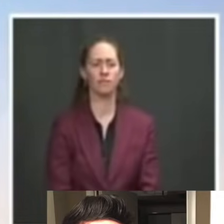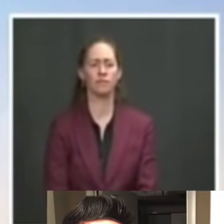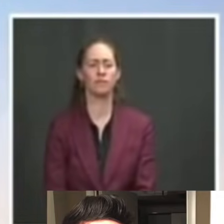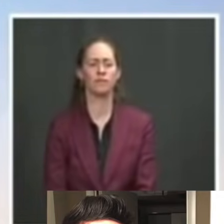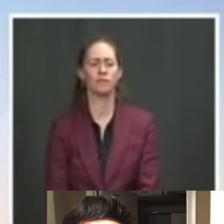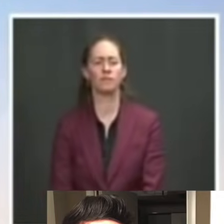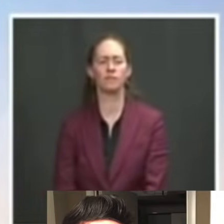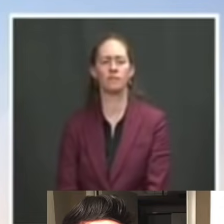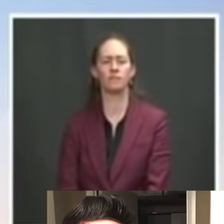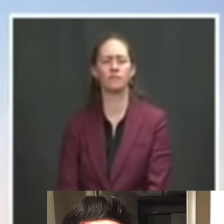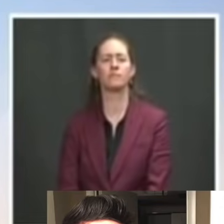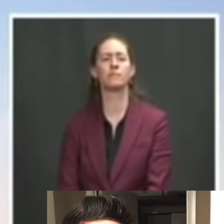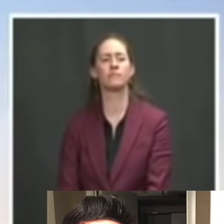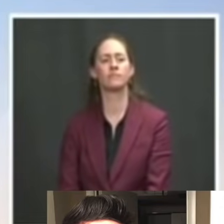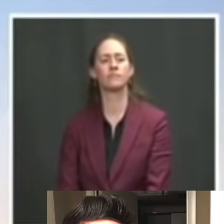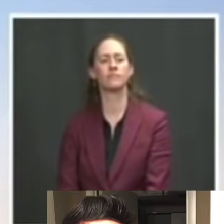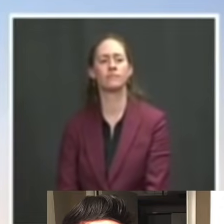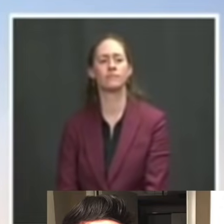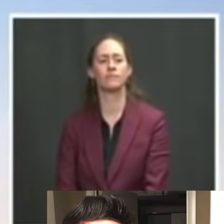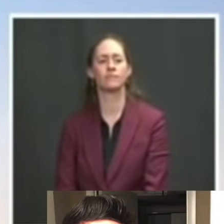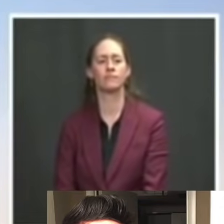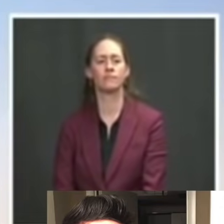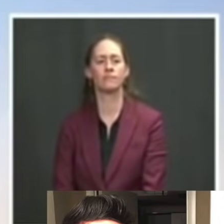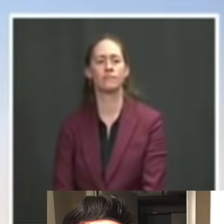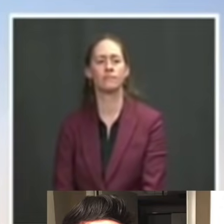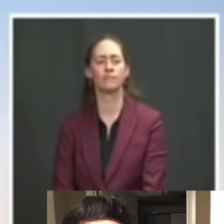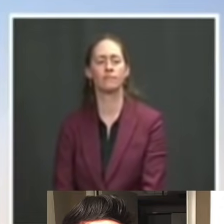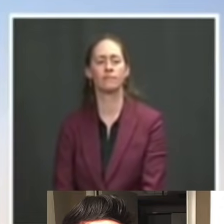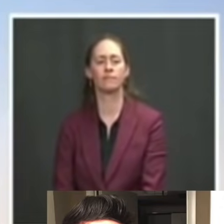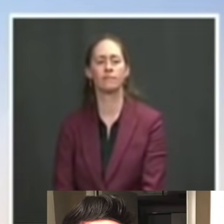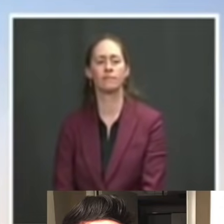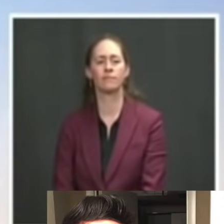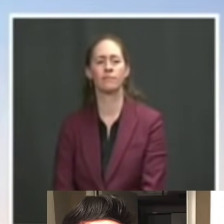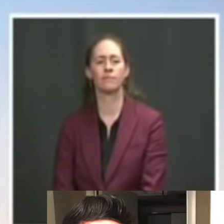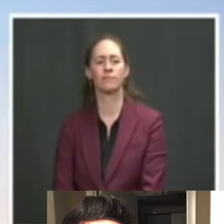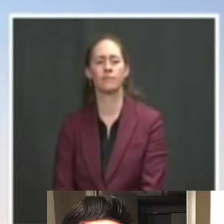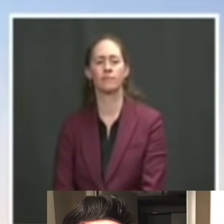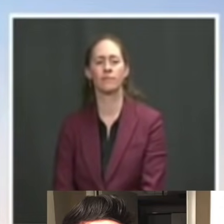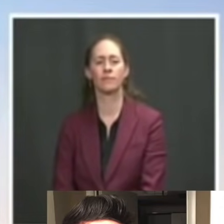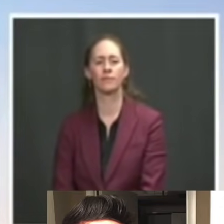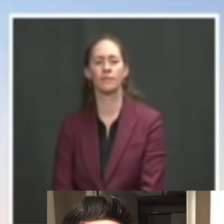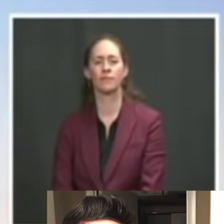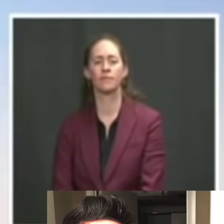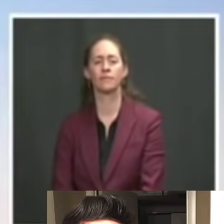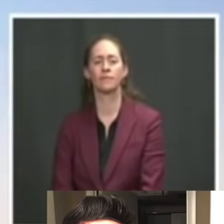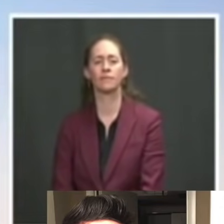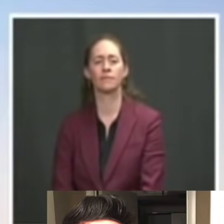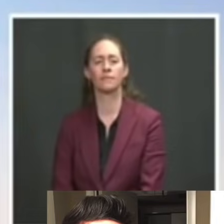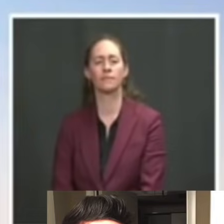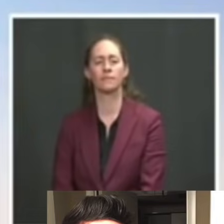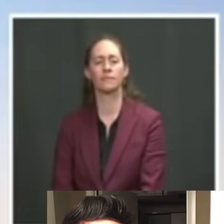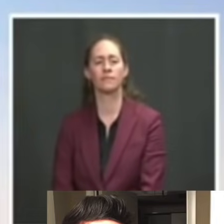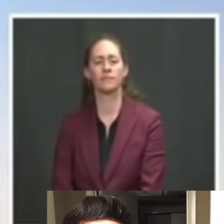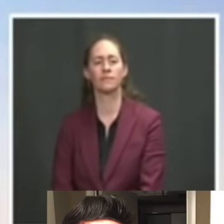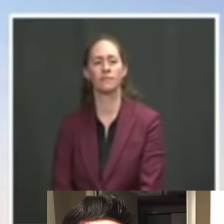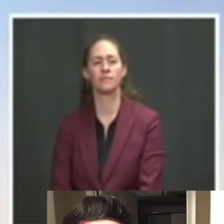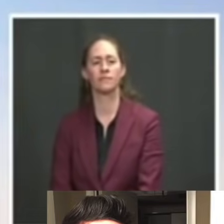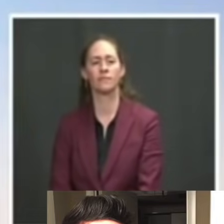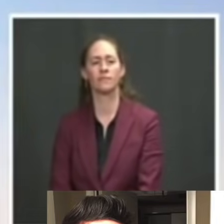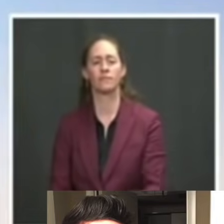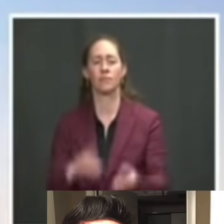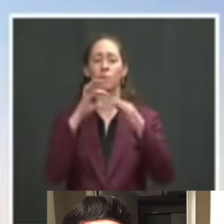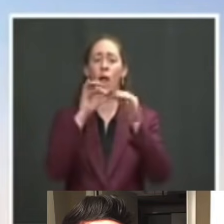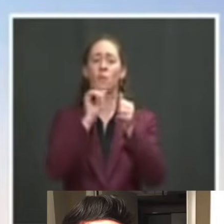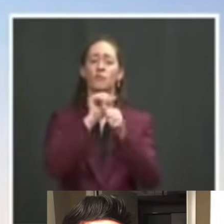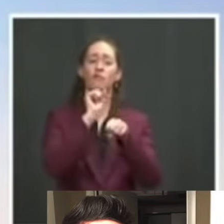Plan, is on rebuilding infrastructure around the country that we all know is outdated, whether that is bridges